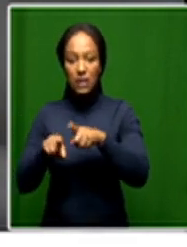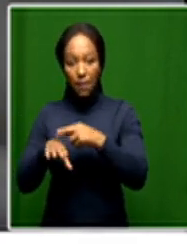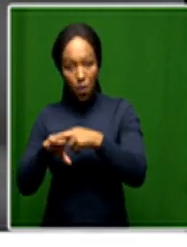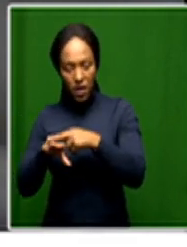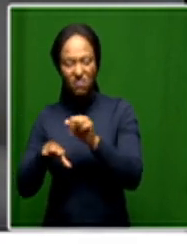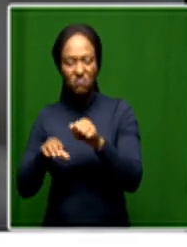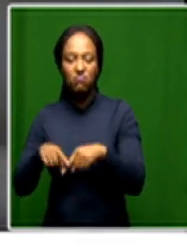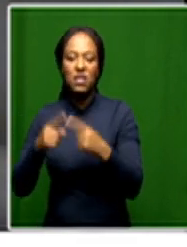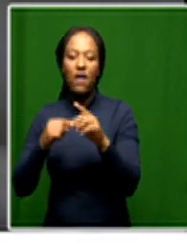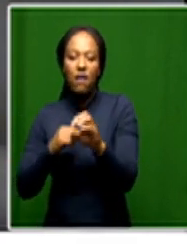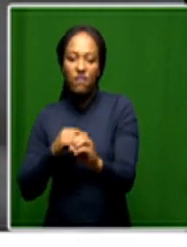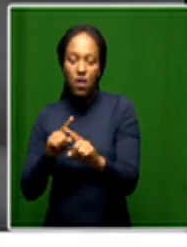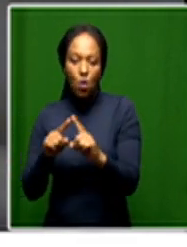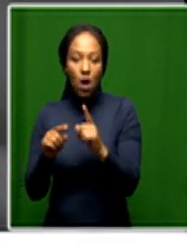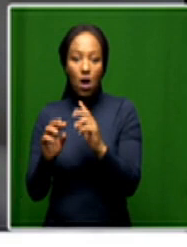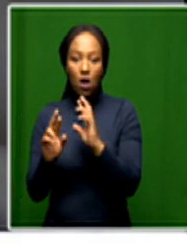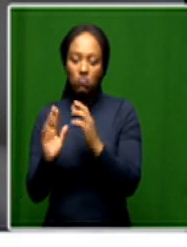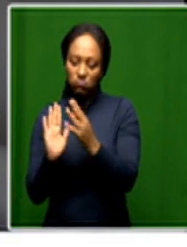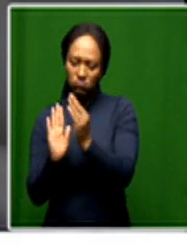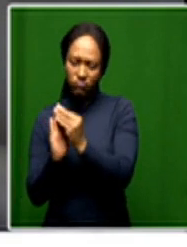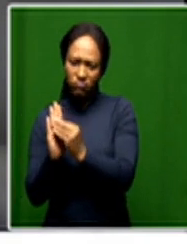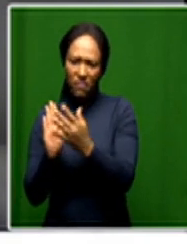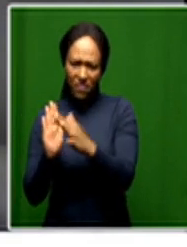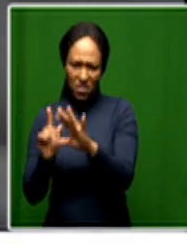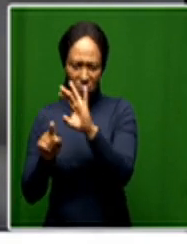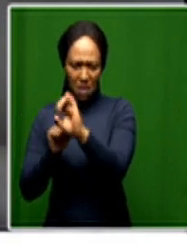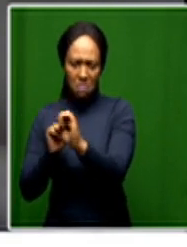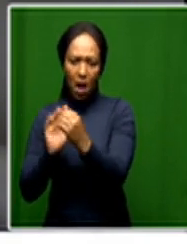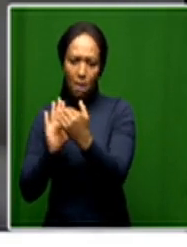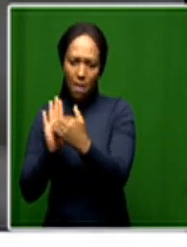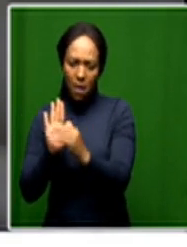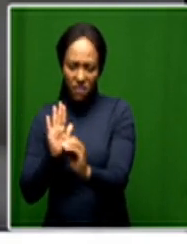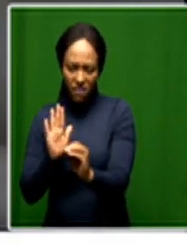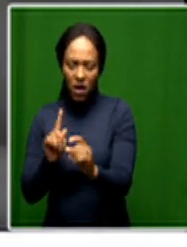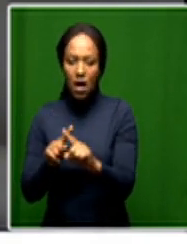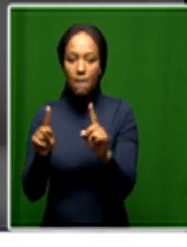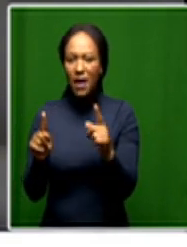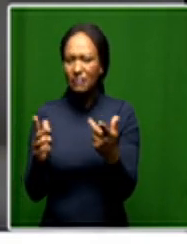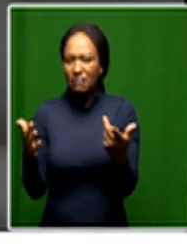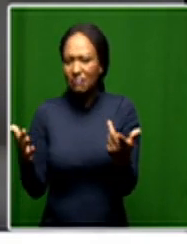group. So we reported what we found. But there's no biological